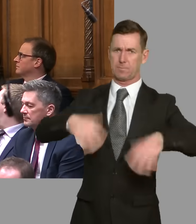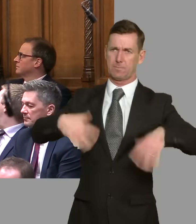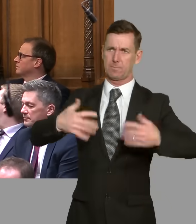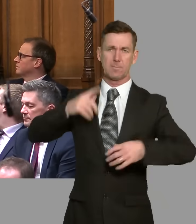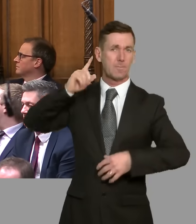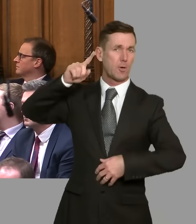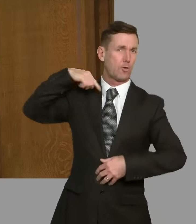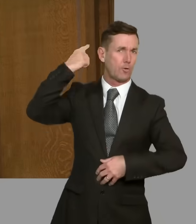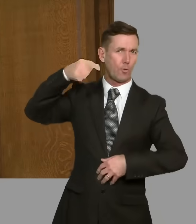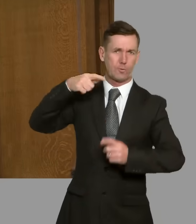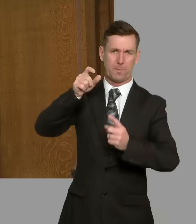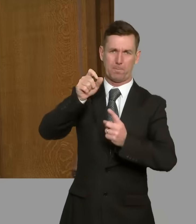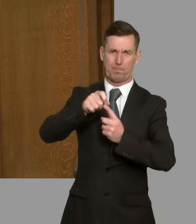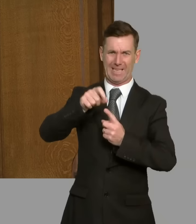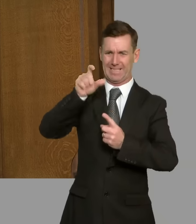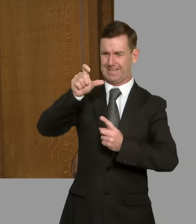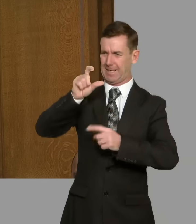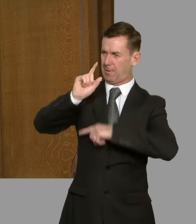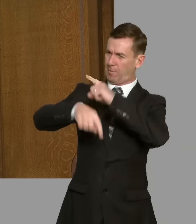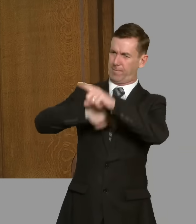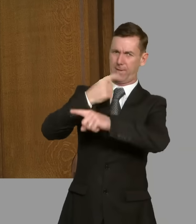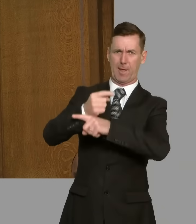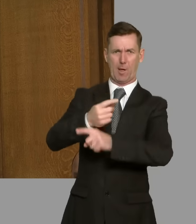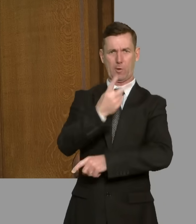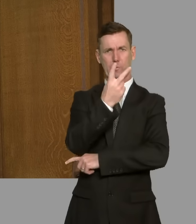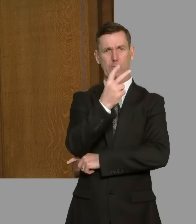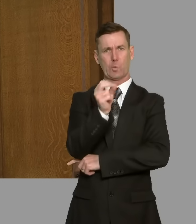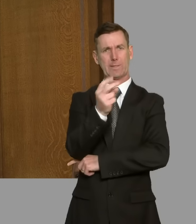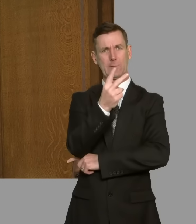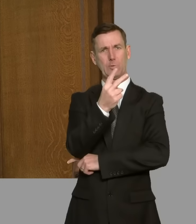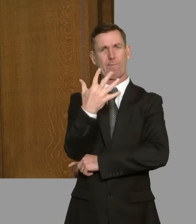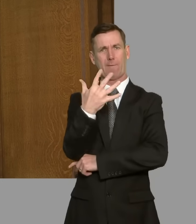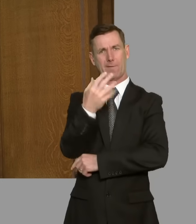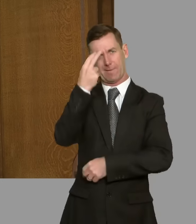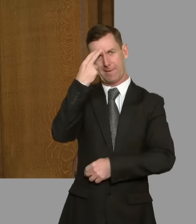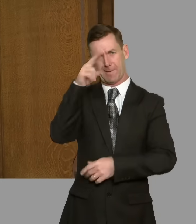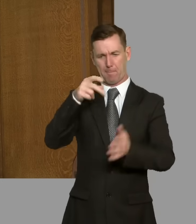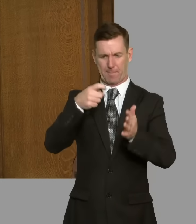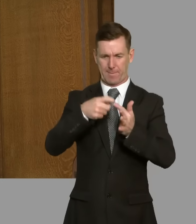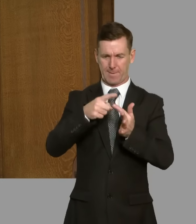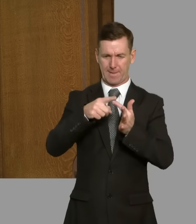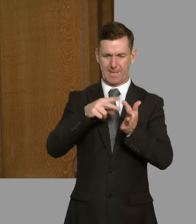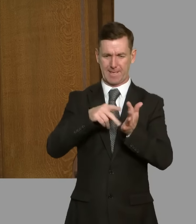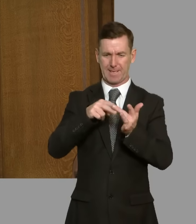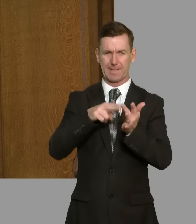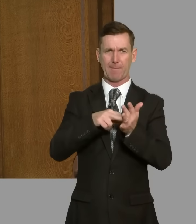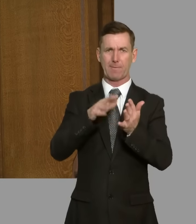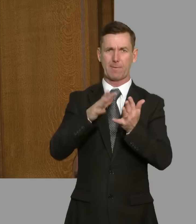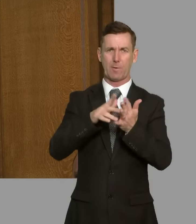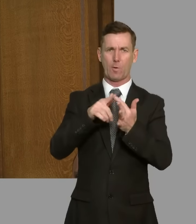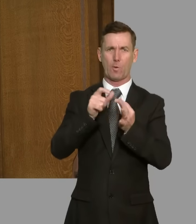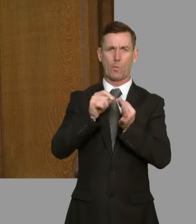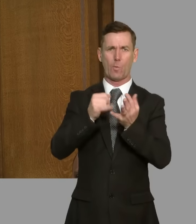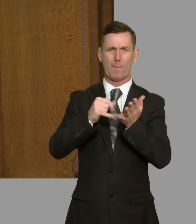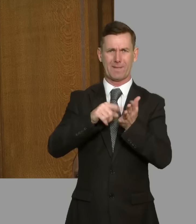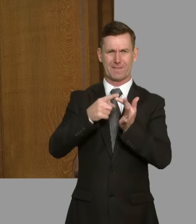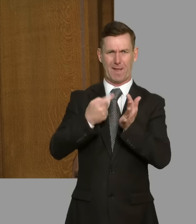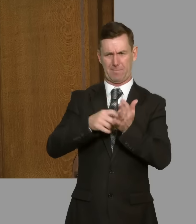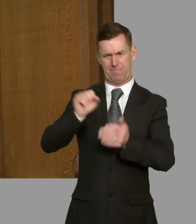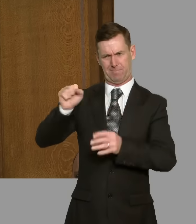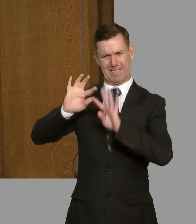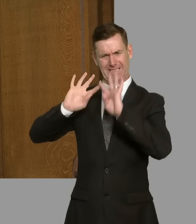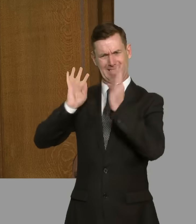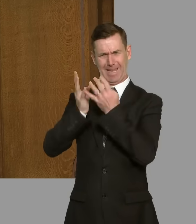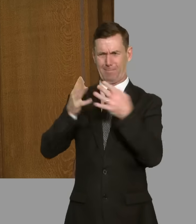Kevin for his local work and that of Southwark Labour Council's amazing nighttime antisocial behaviour team? Will he tell us when they'll have new powers under the Crime and Policing Bill? And